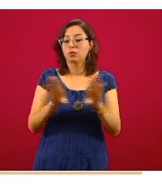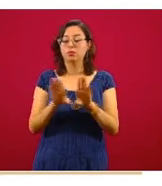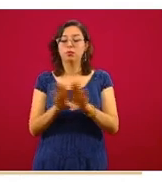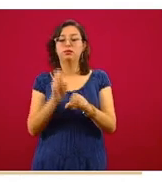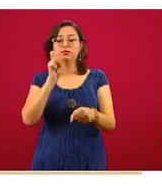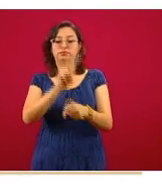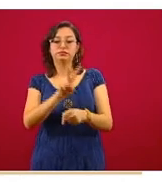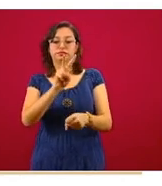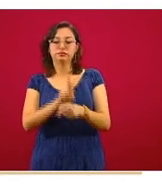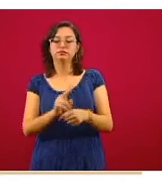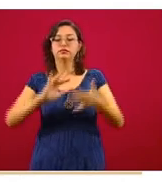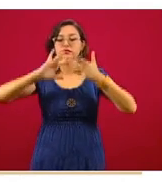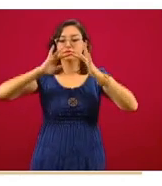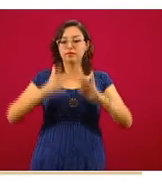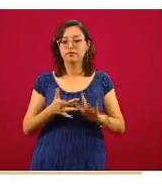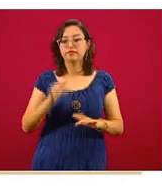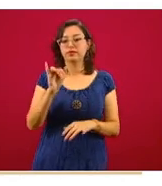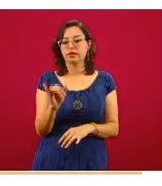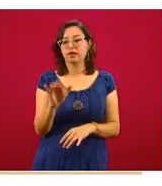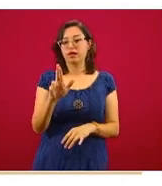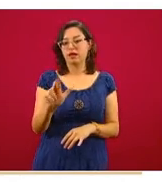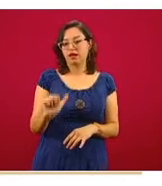occupancy nationwide.